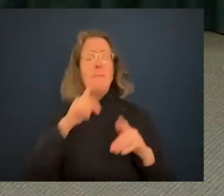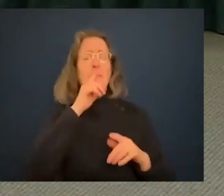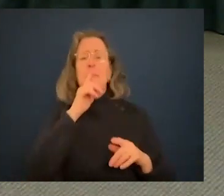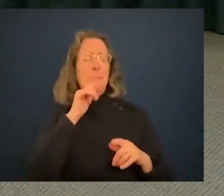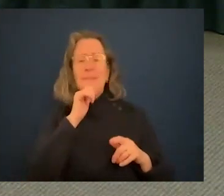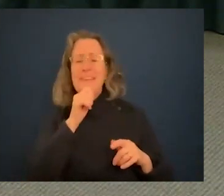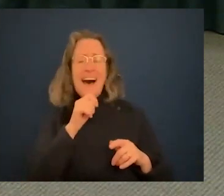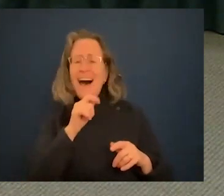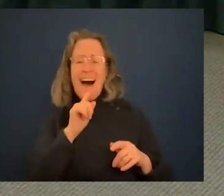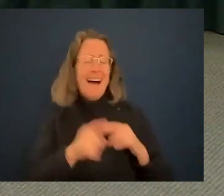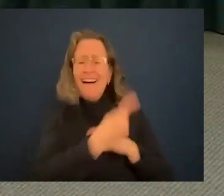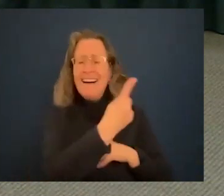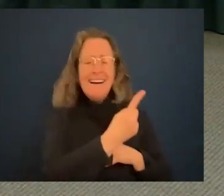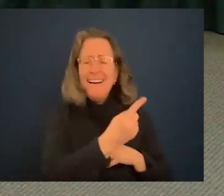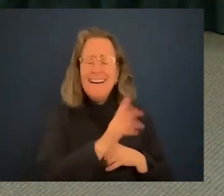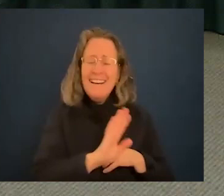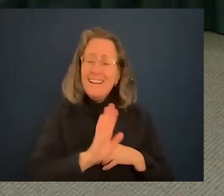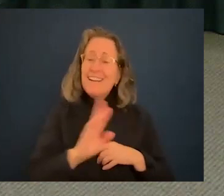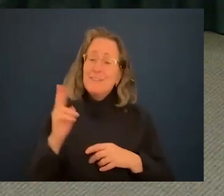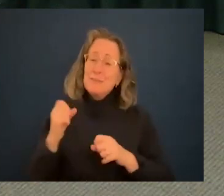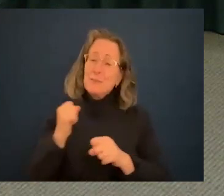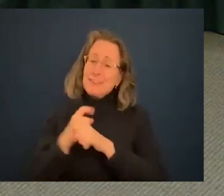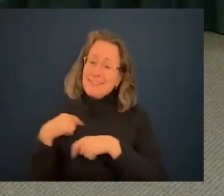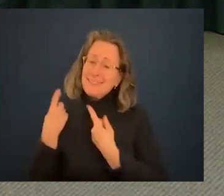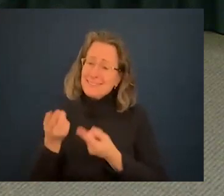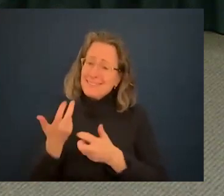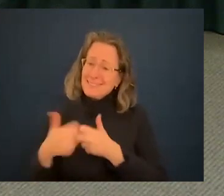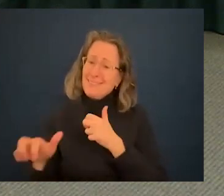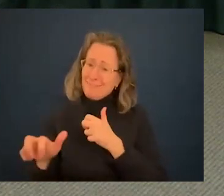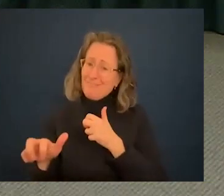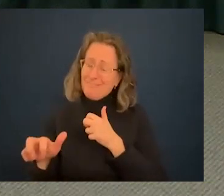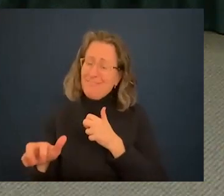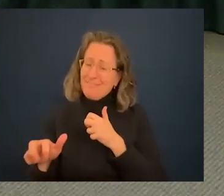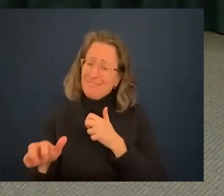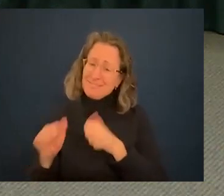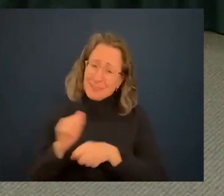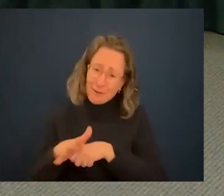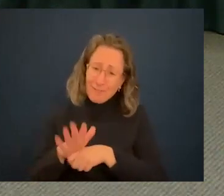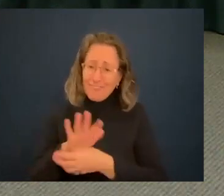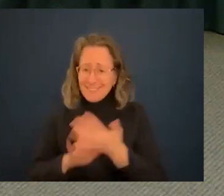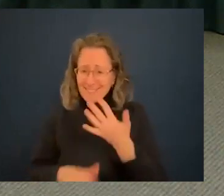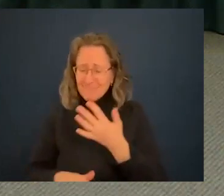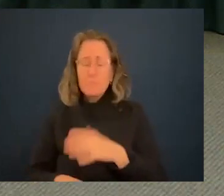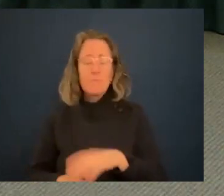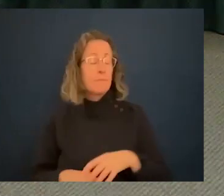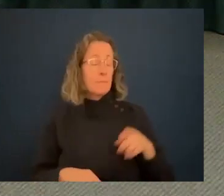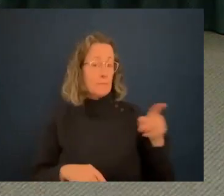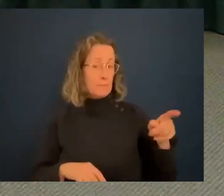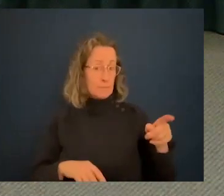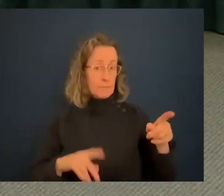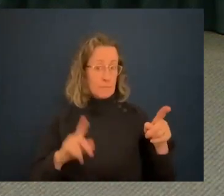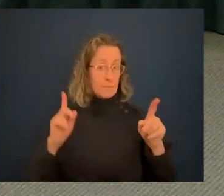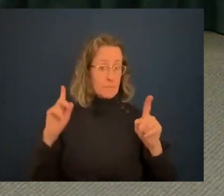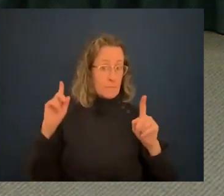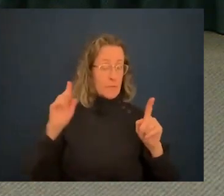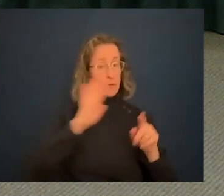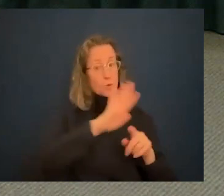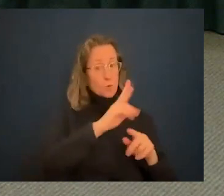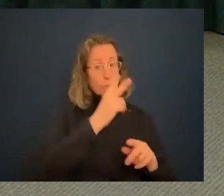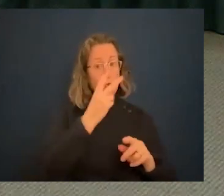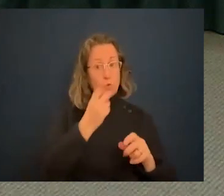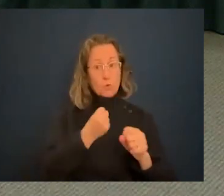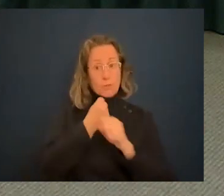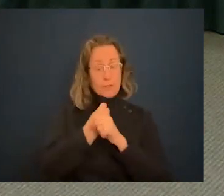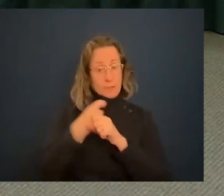you that's just that's those two years have been long um has this been something that you've been wanting to see addressed in